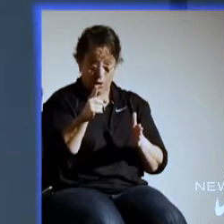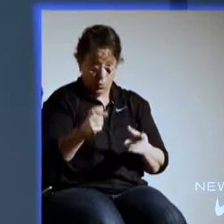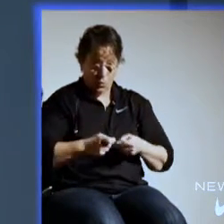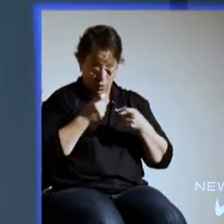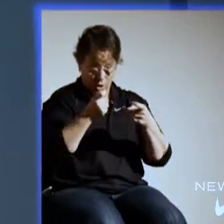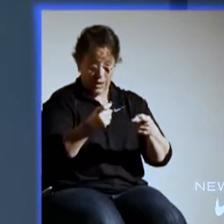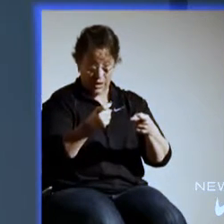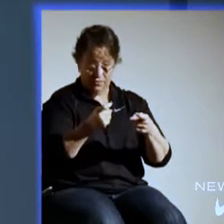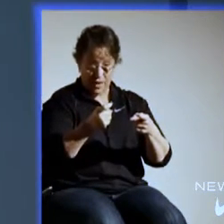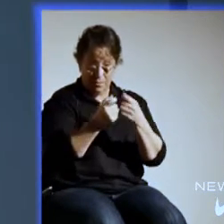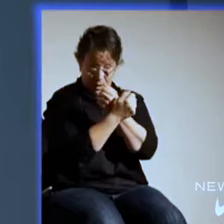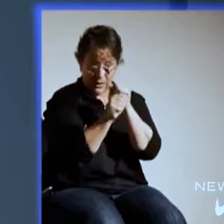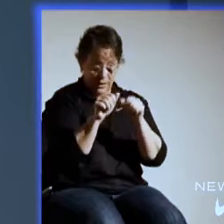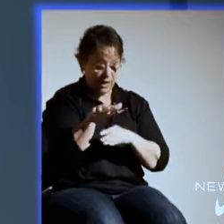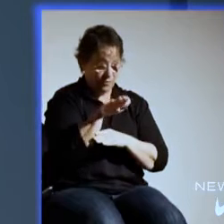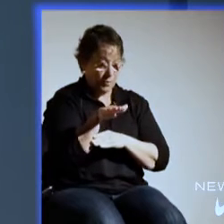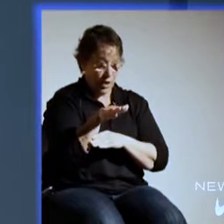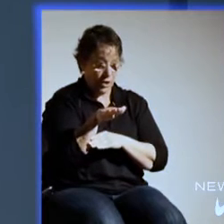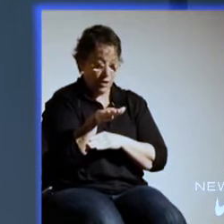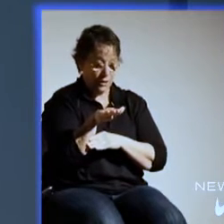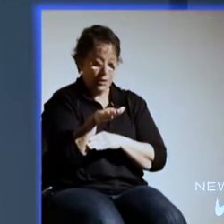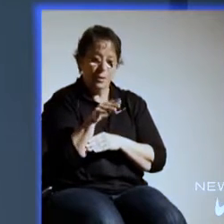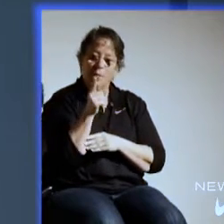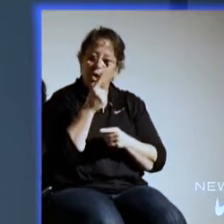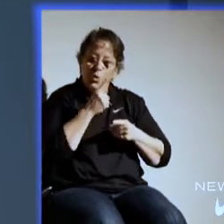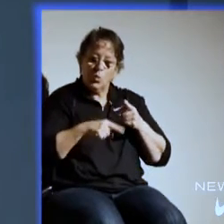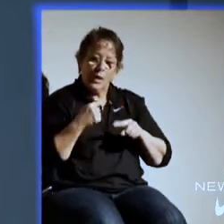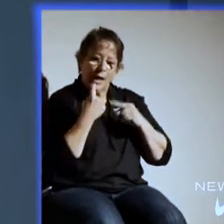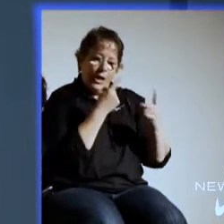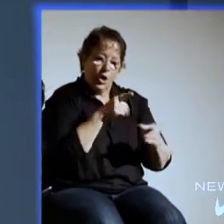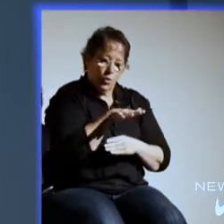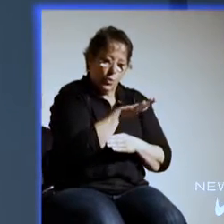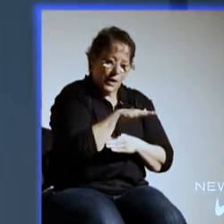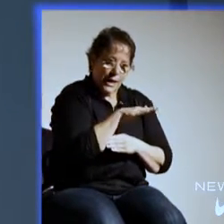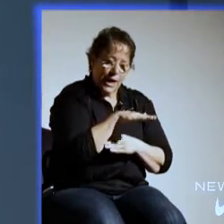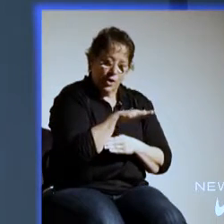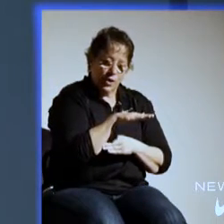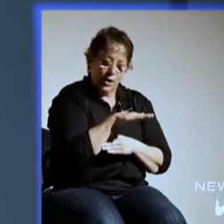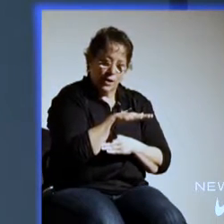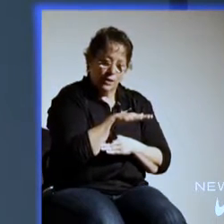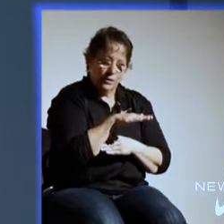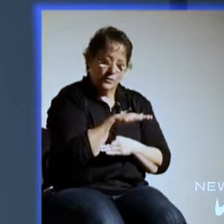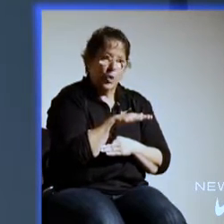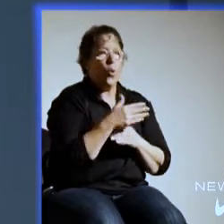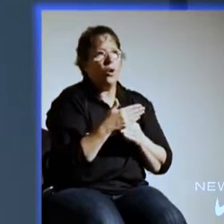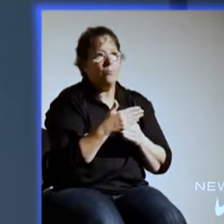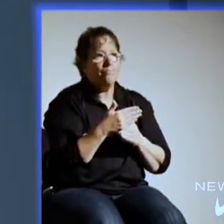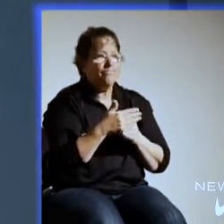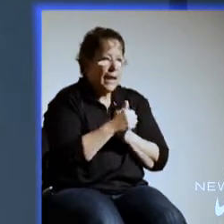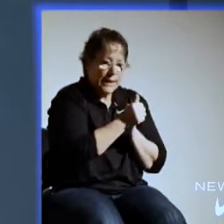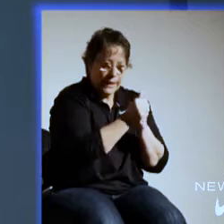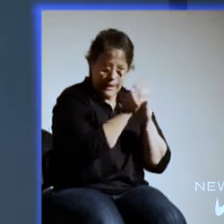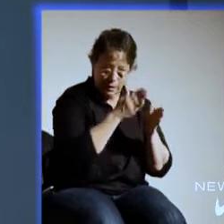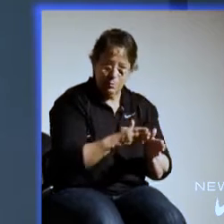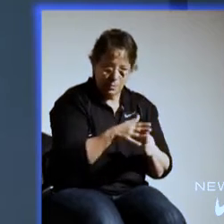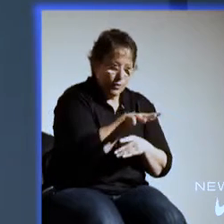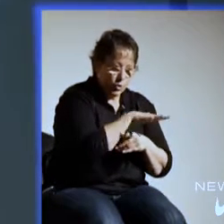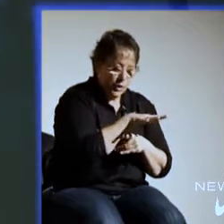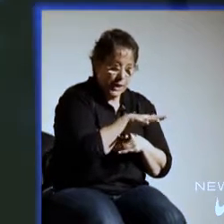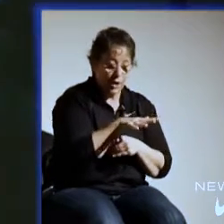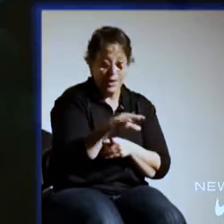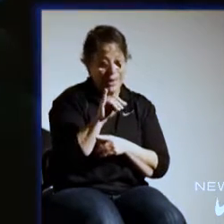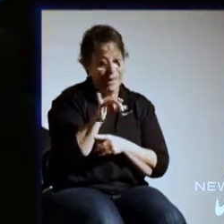can't lead people to a place you're not going yourself. Where are you going? later on, the